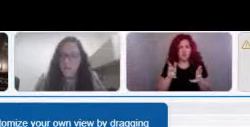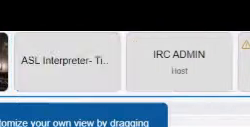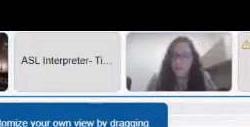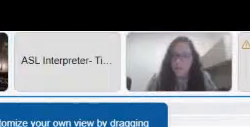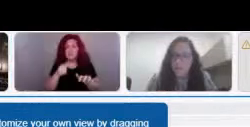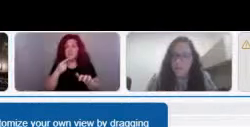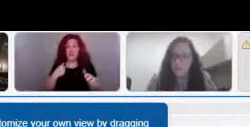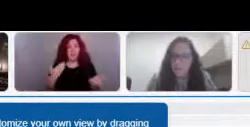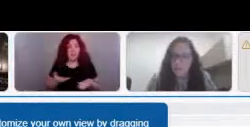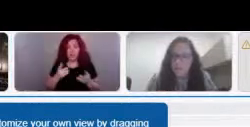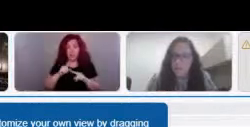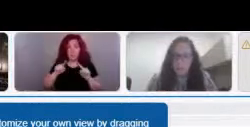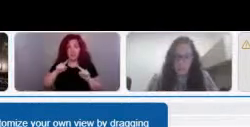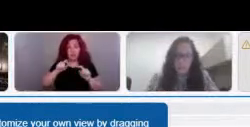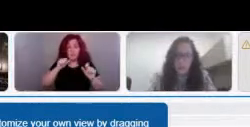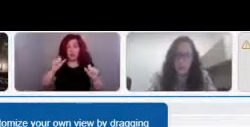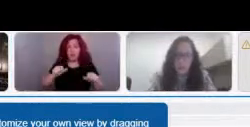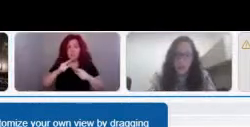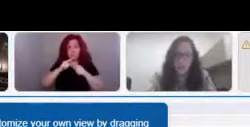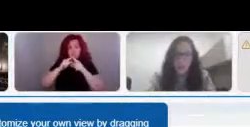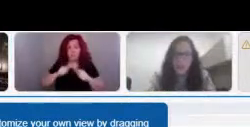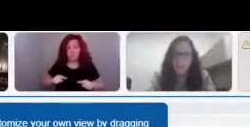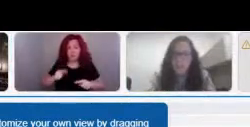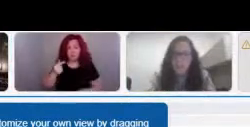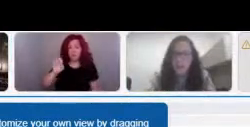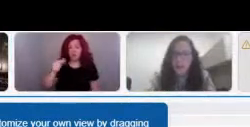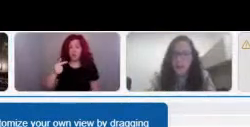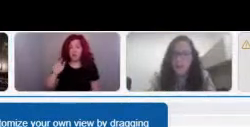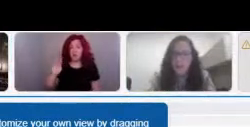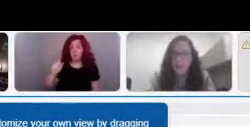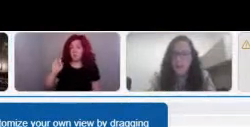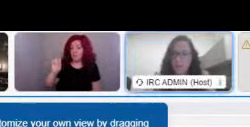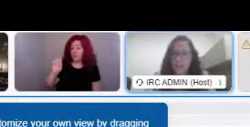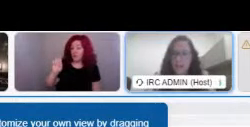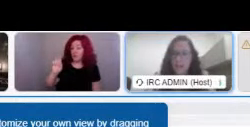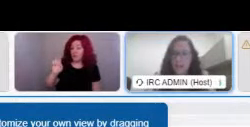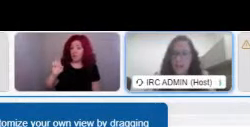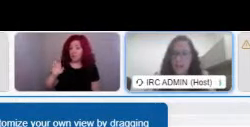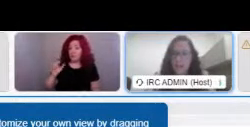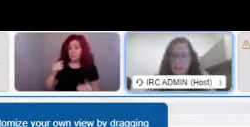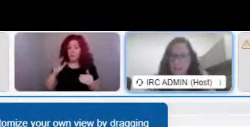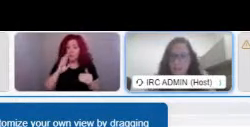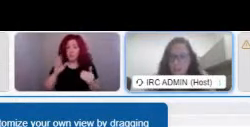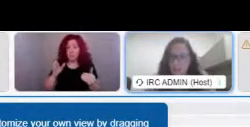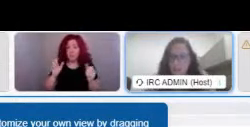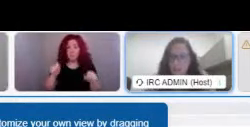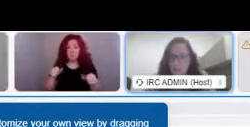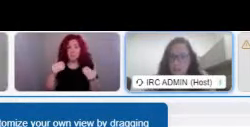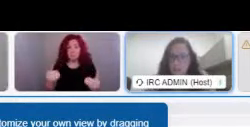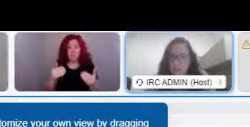i'm here but i can't uh mute greg blair okay mr blair i meet you now